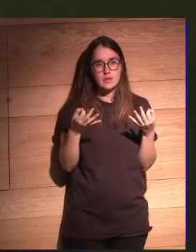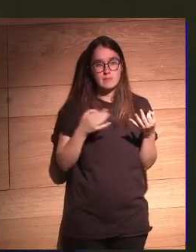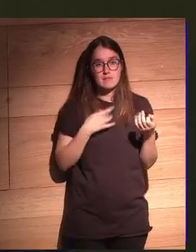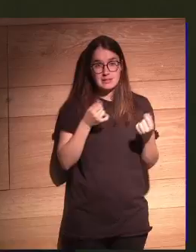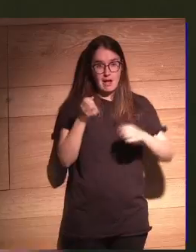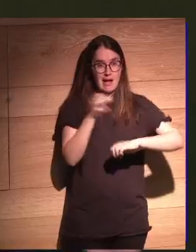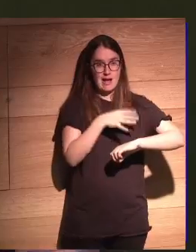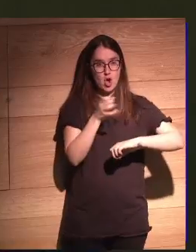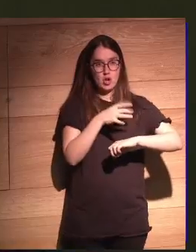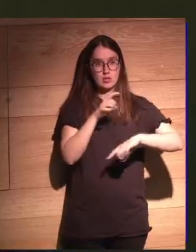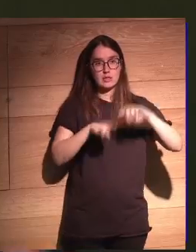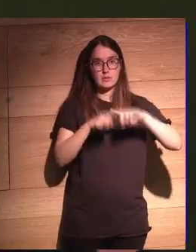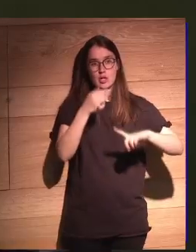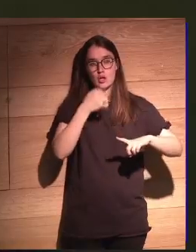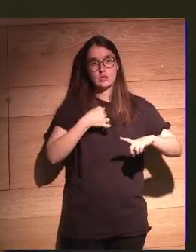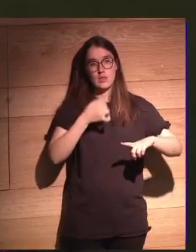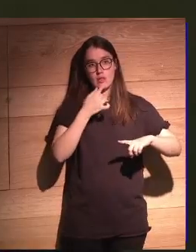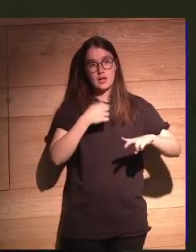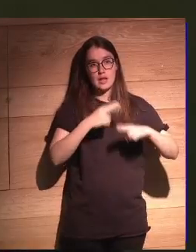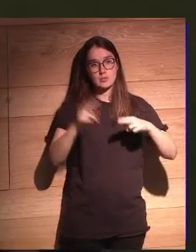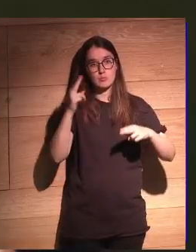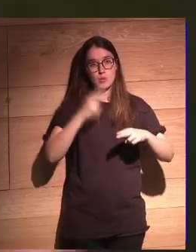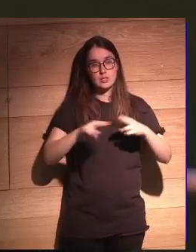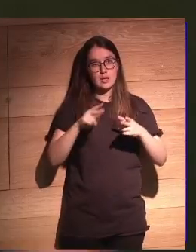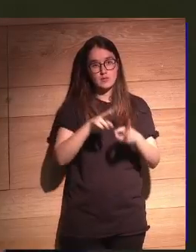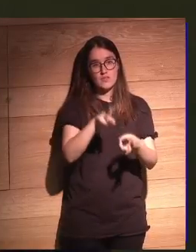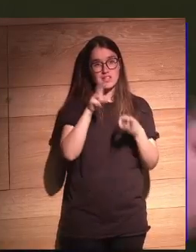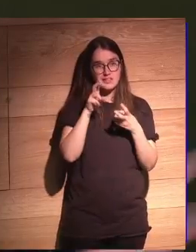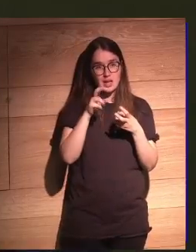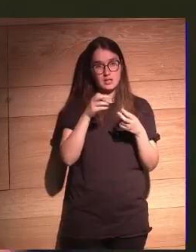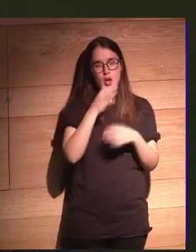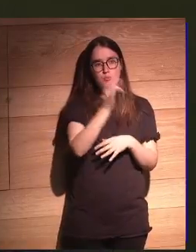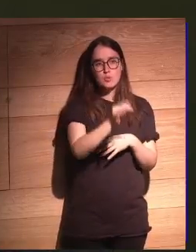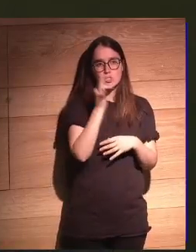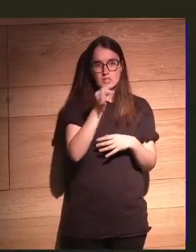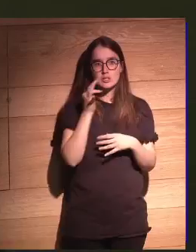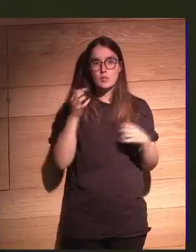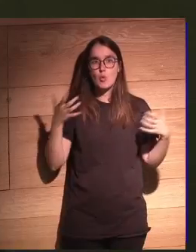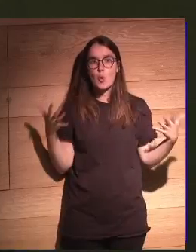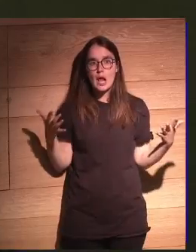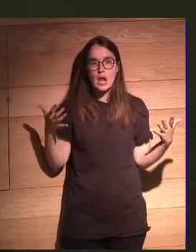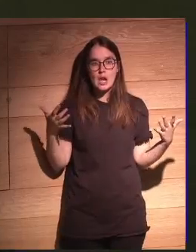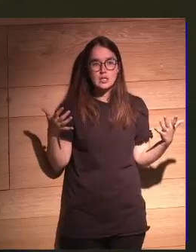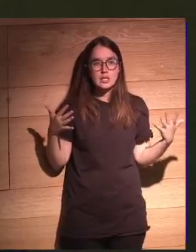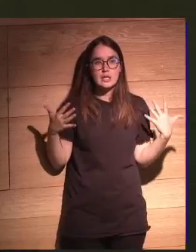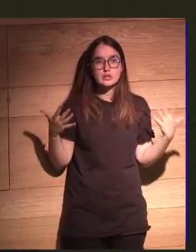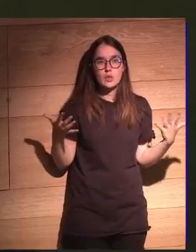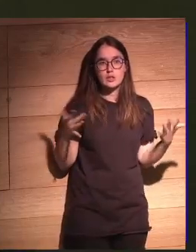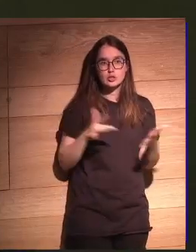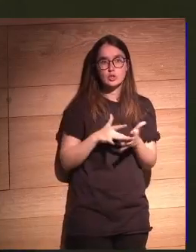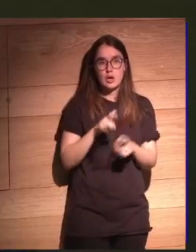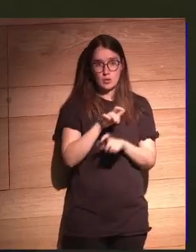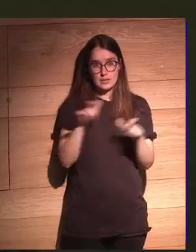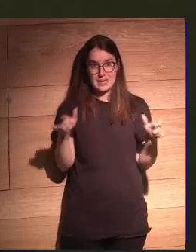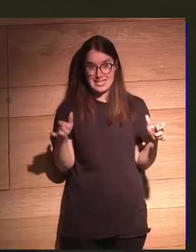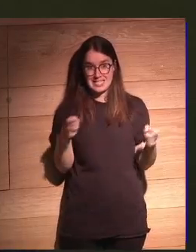owners who have one or two houses. They have invested their own savings depending on what the tax policies